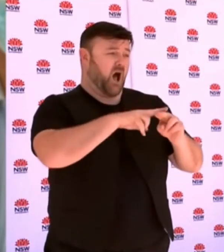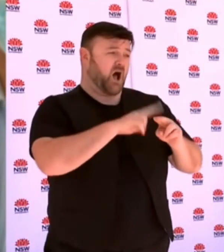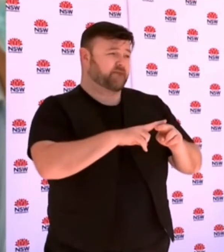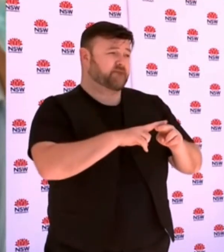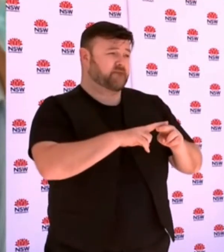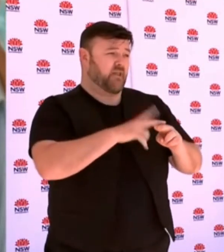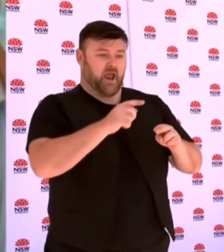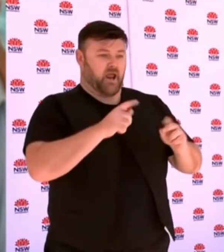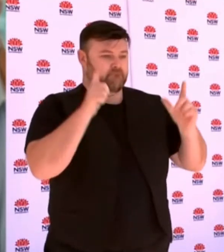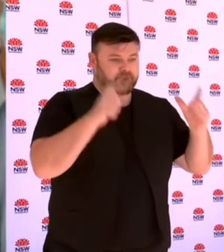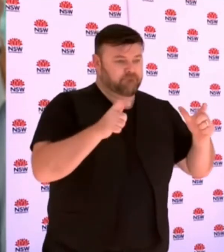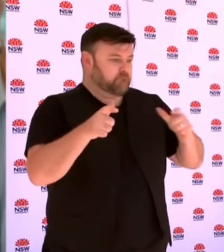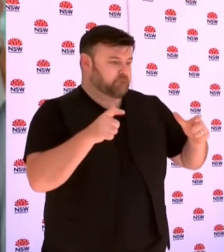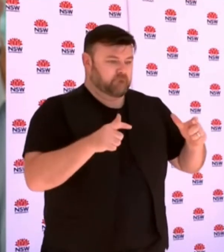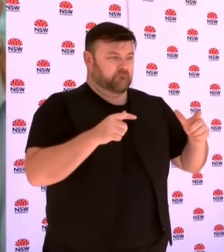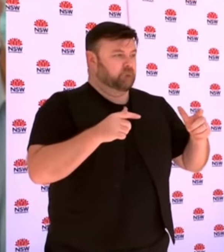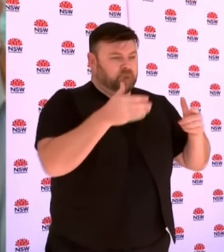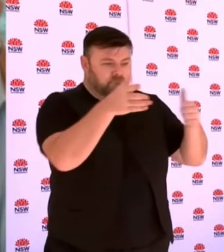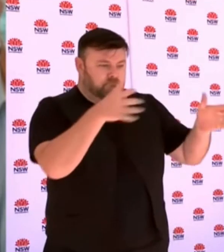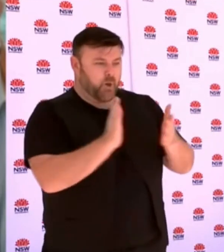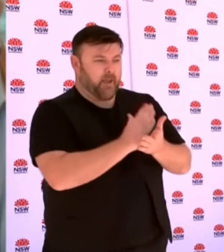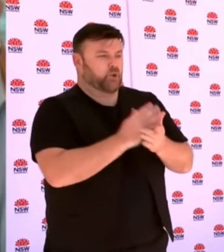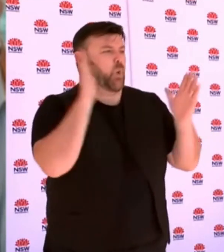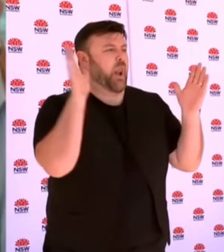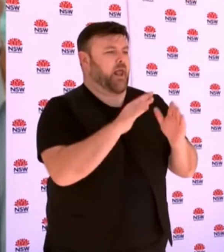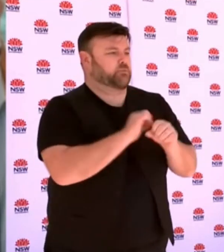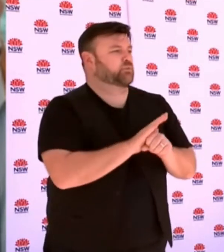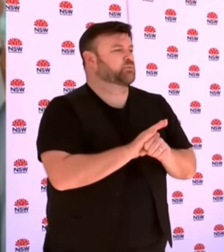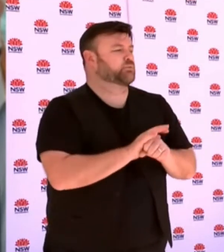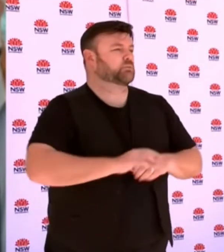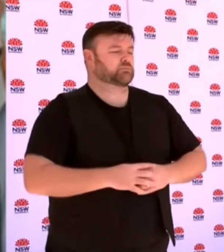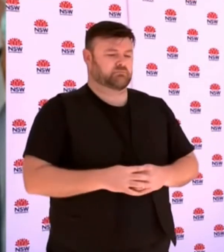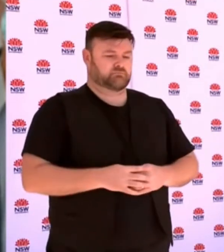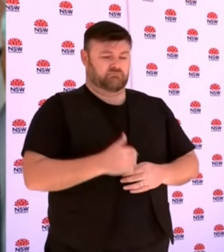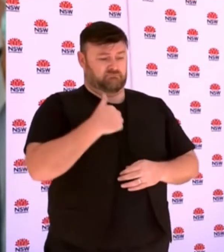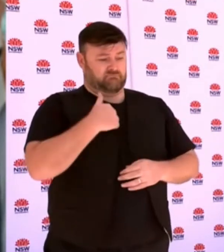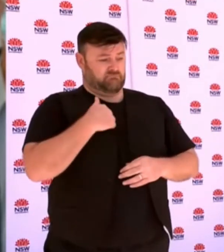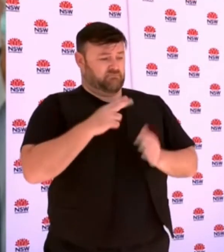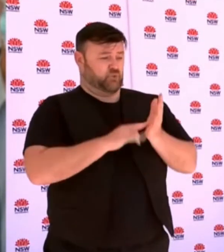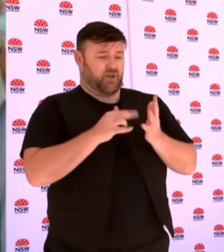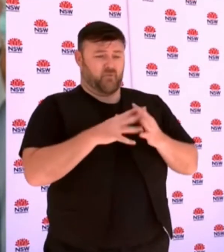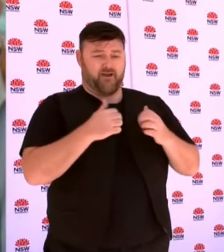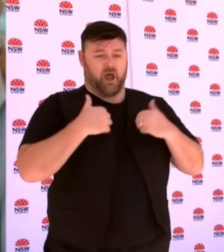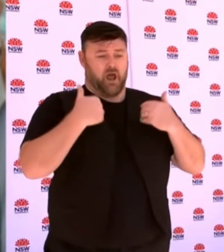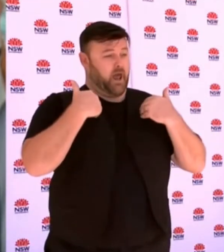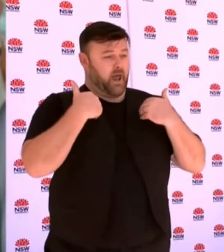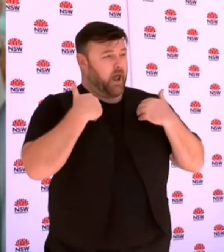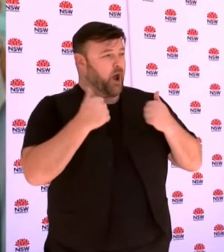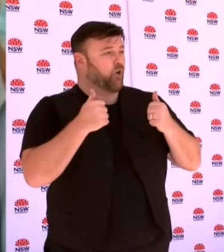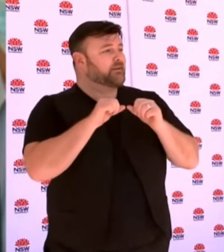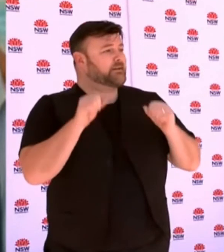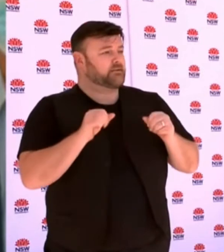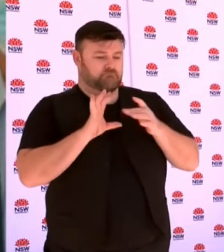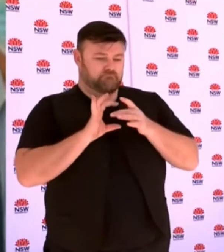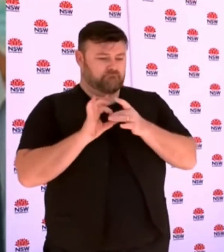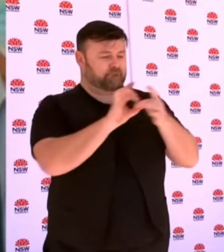has minimal impact on patients and care. And as I said, we have a connected healthcare system, and that's one of the strengths